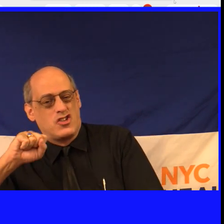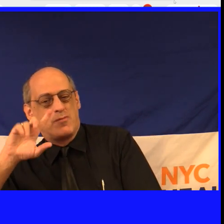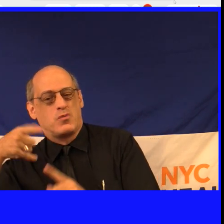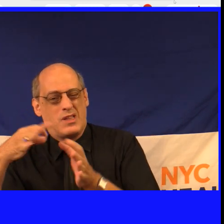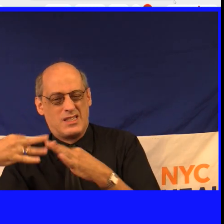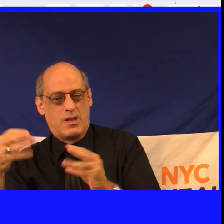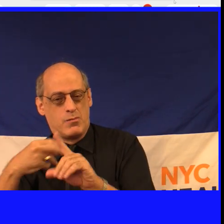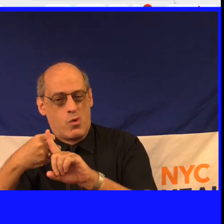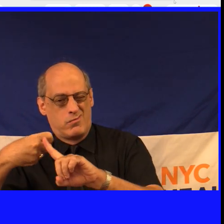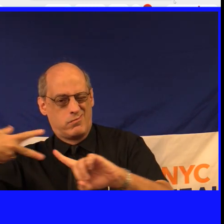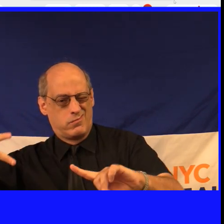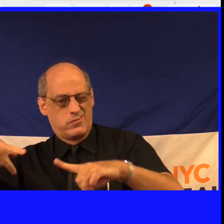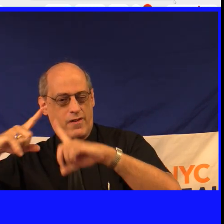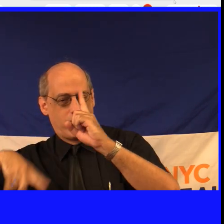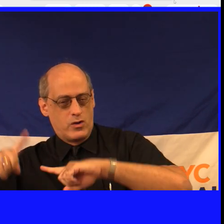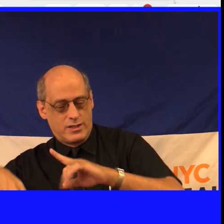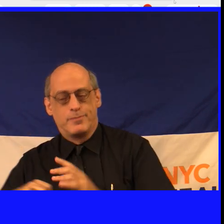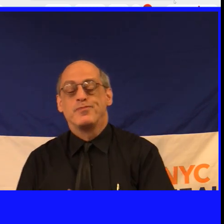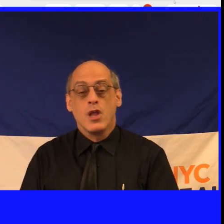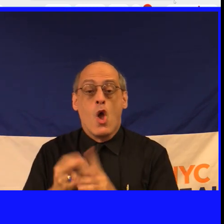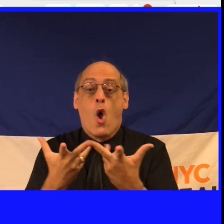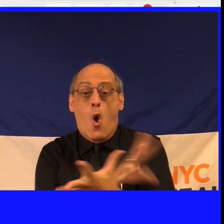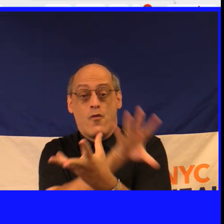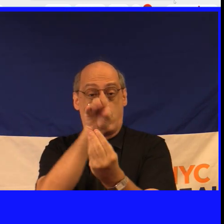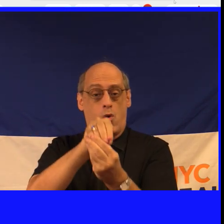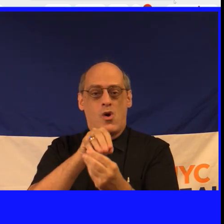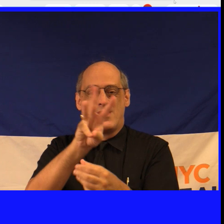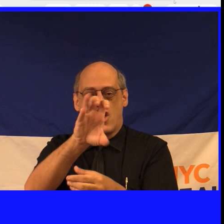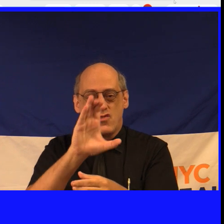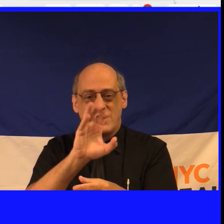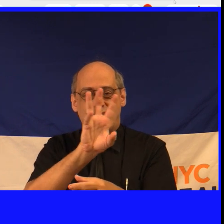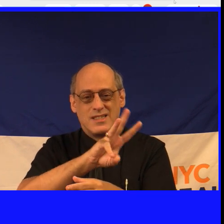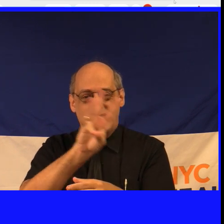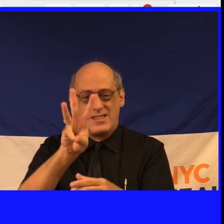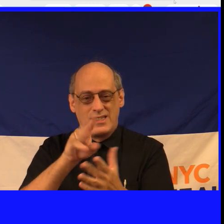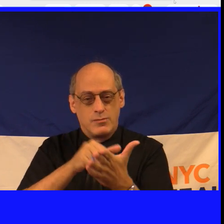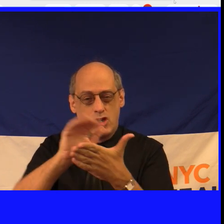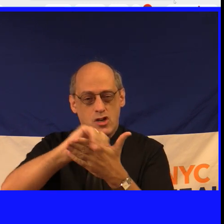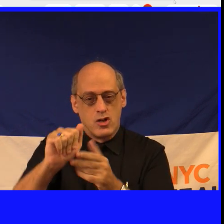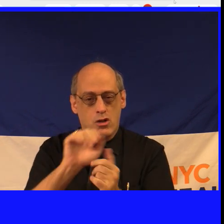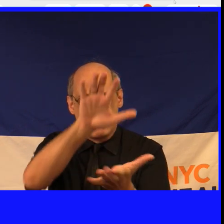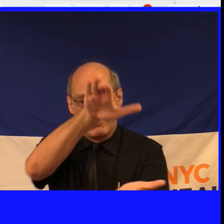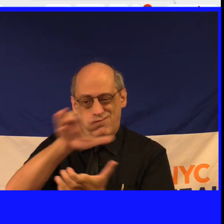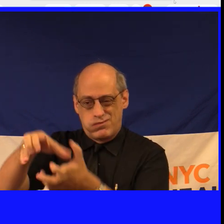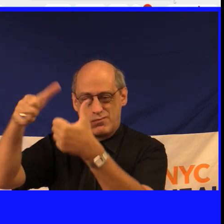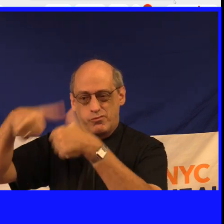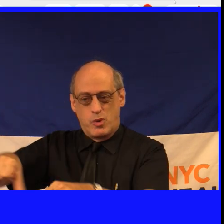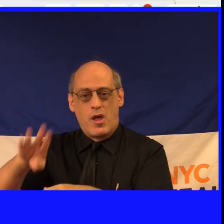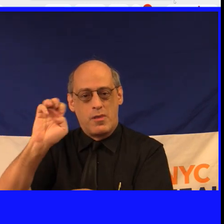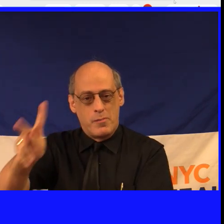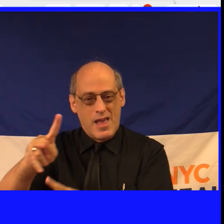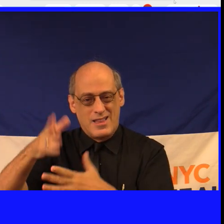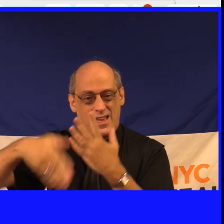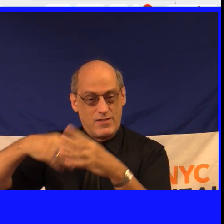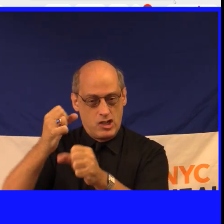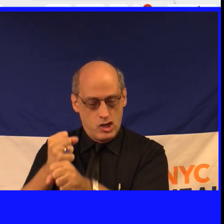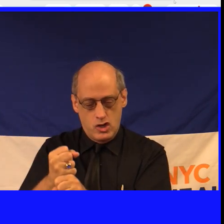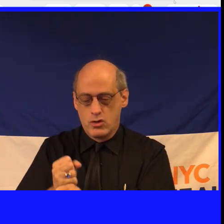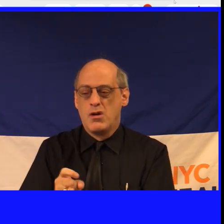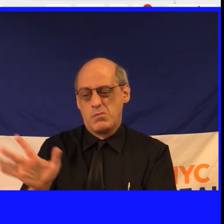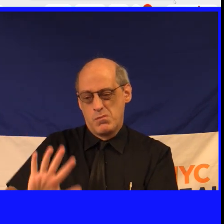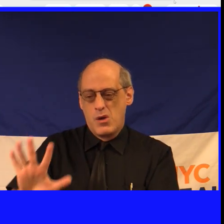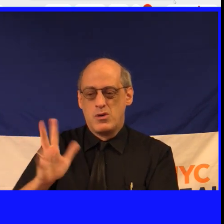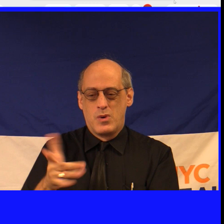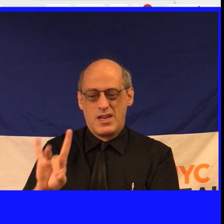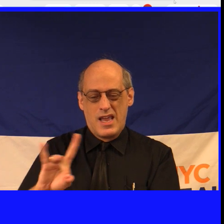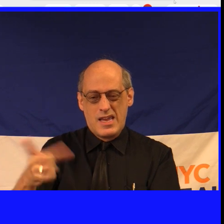variances. Overall, we had $666 million in the bank at the end of the year, which is about 28